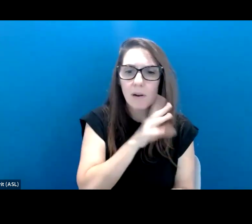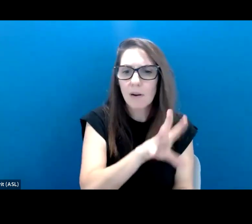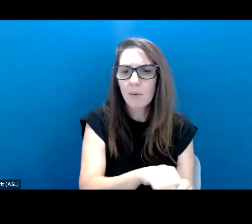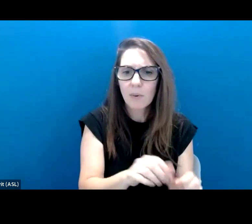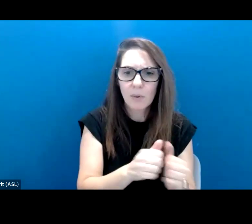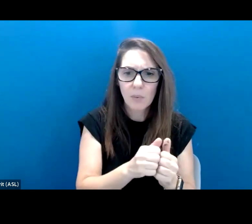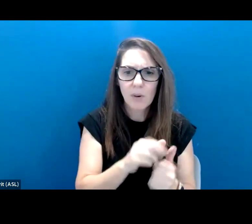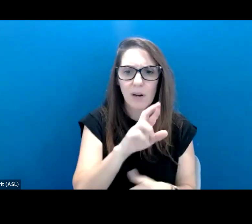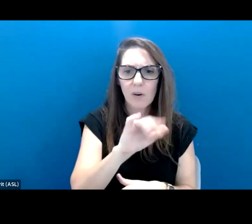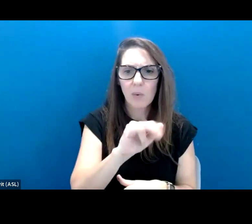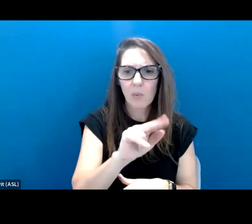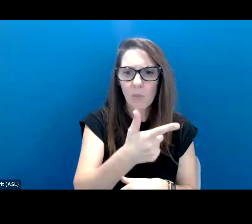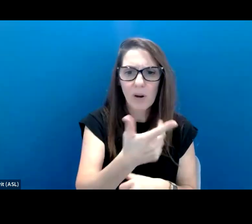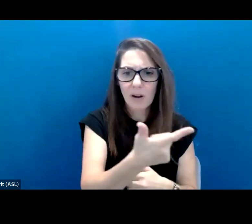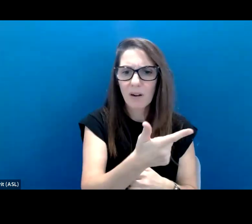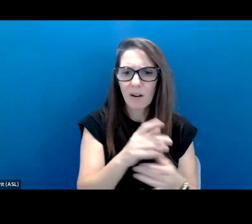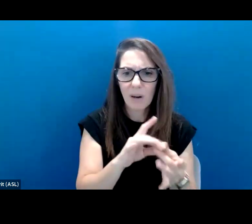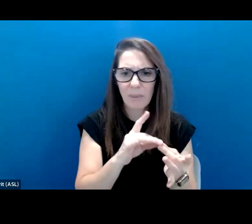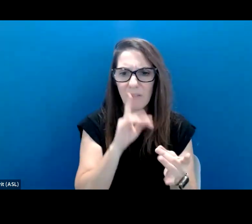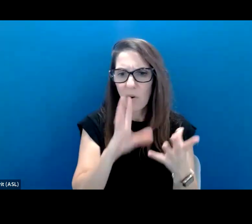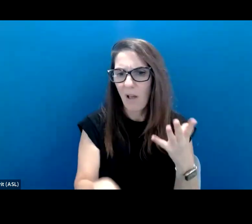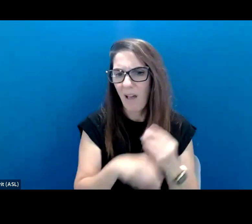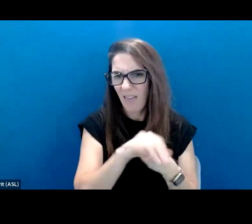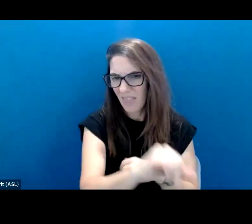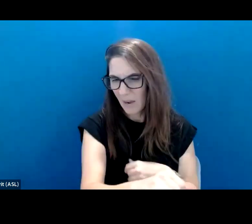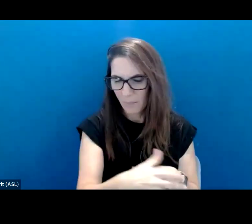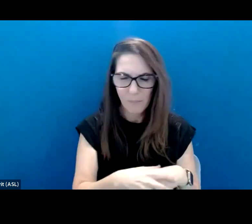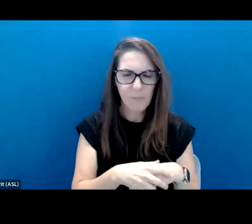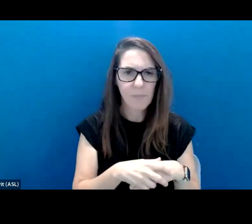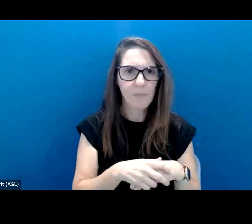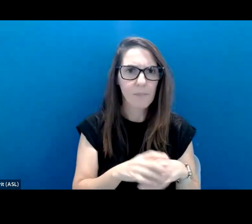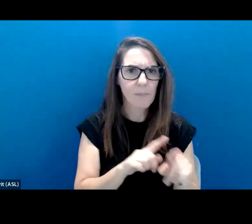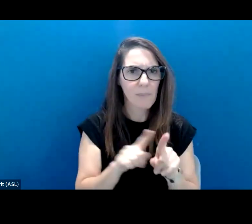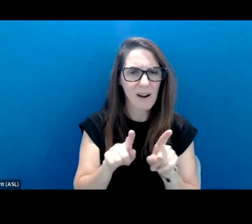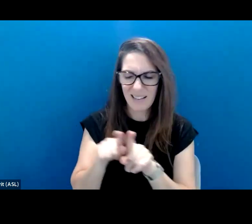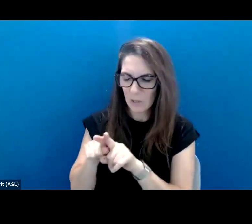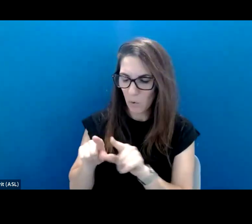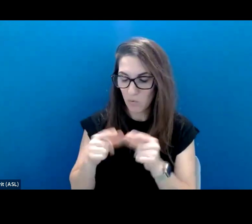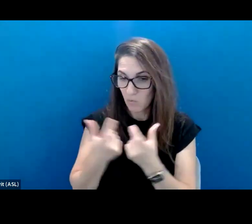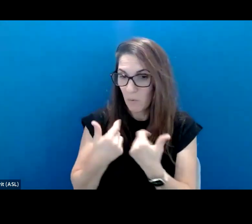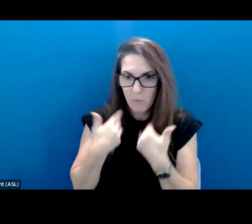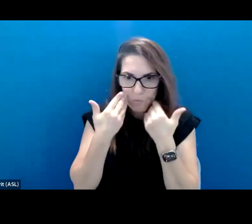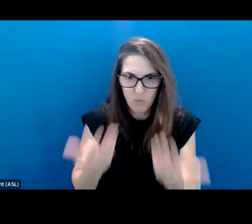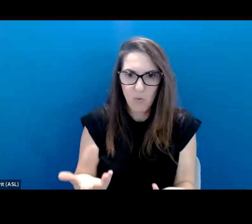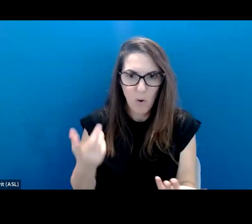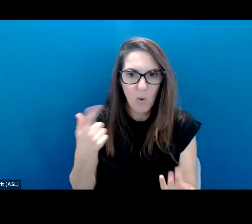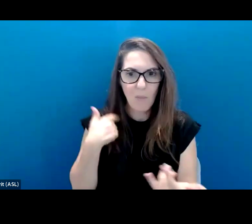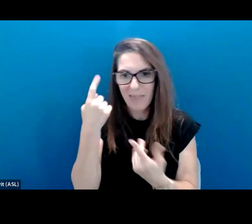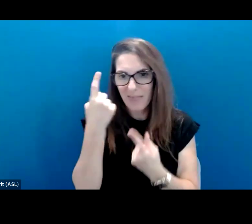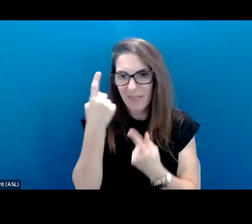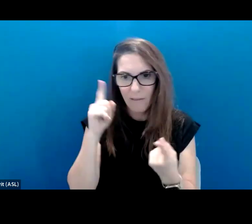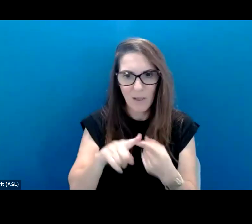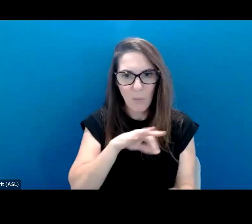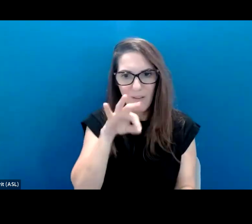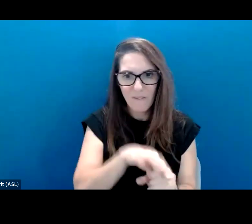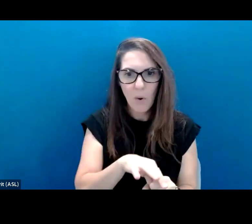written comments if they're put on a platform like this. But as a group, like we don't really know what we think until we vote, and then our vote indicates what we